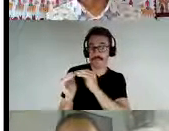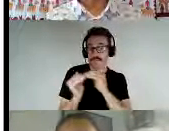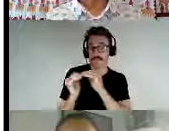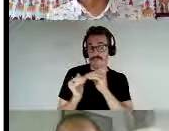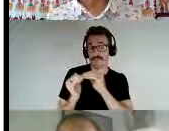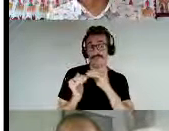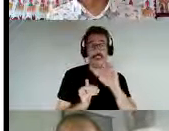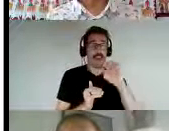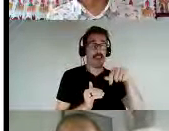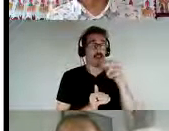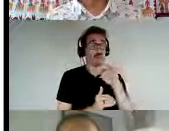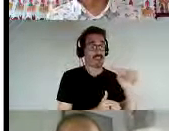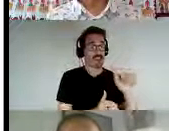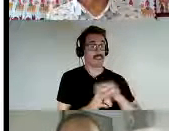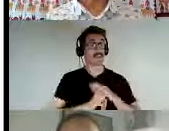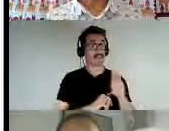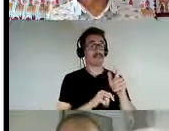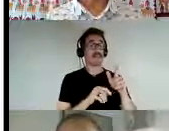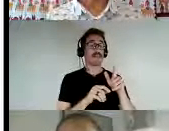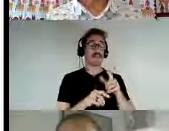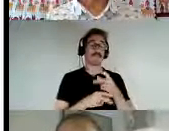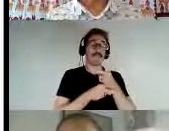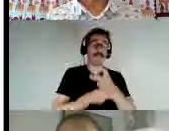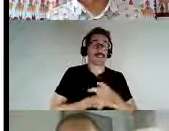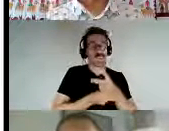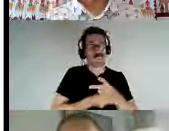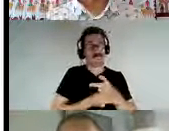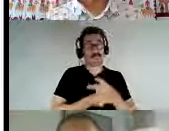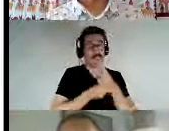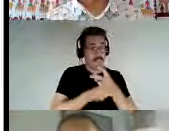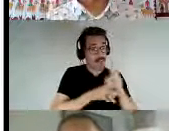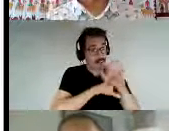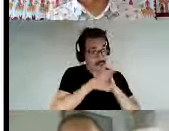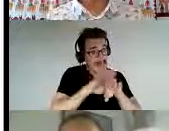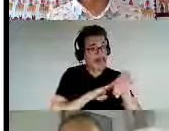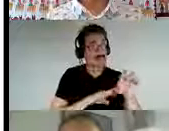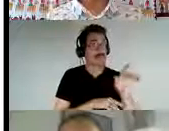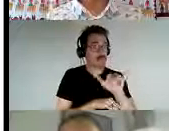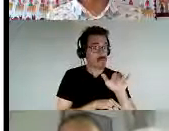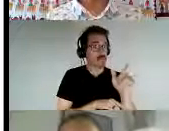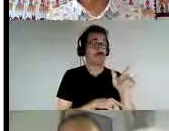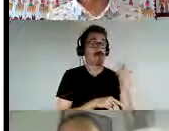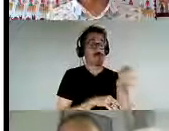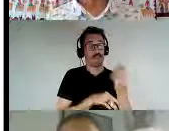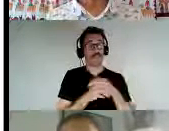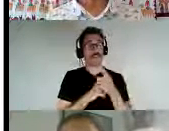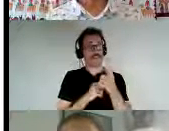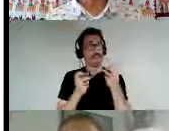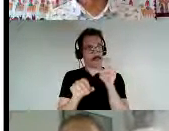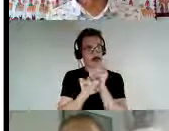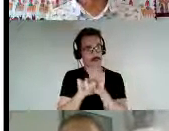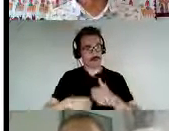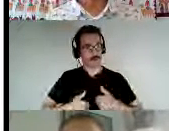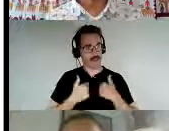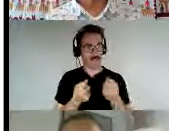Equity, Caring Hands Award from Ontario AIDS Network. And it's just stunning how much he's packed into his work life that I can't